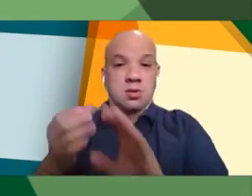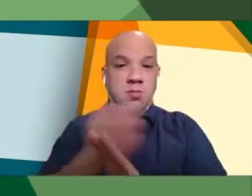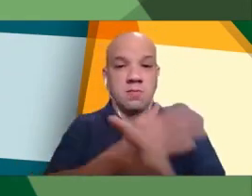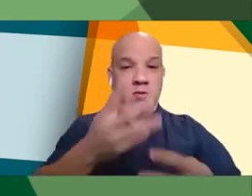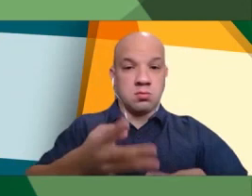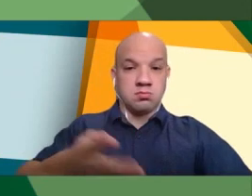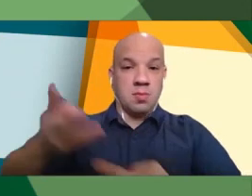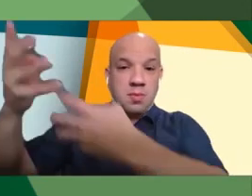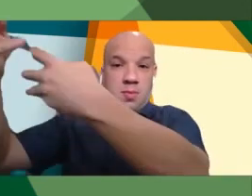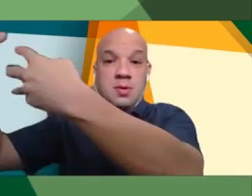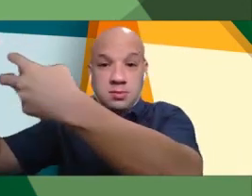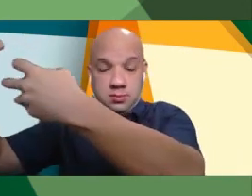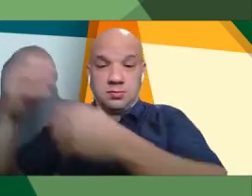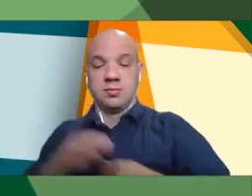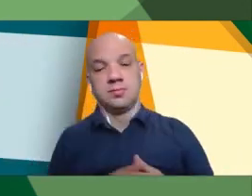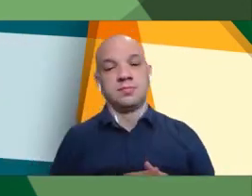proposal documents.